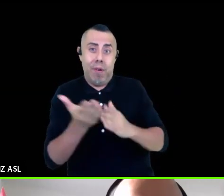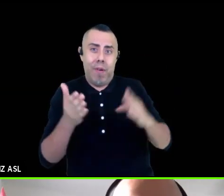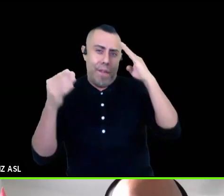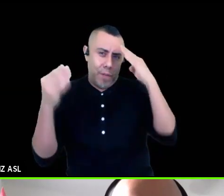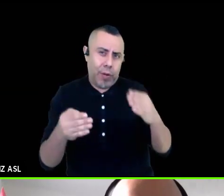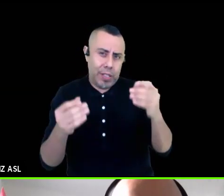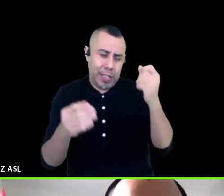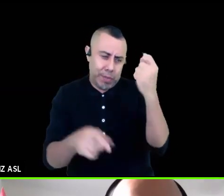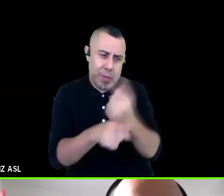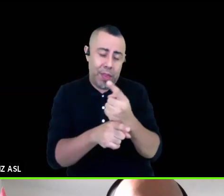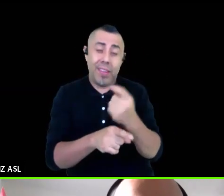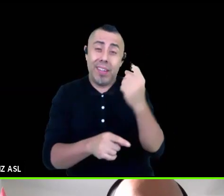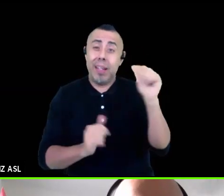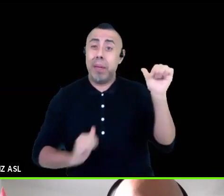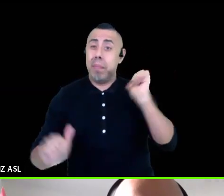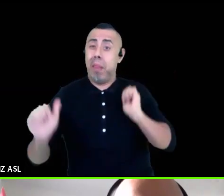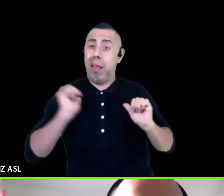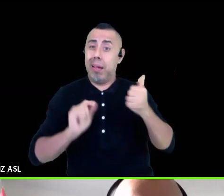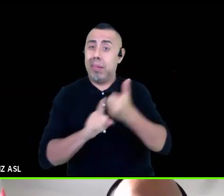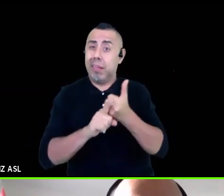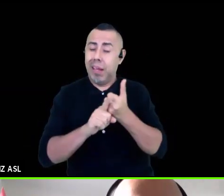two brothers and a sister.